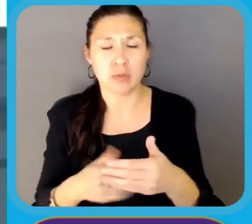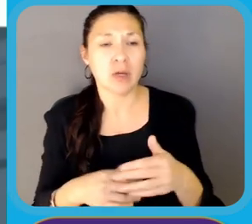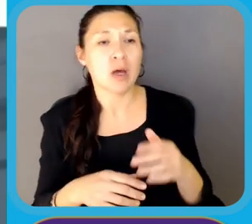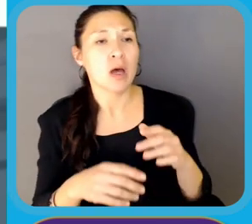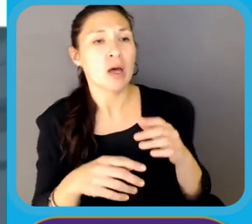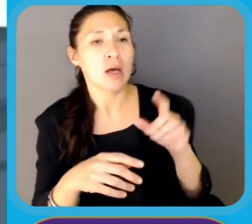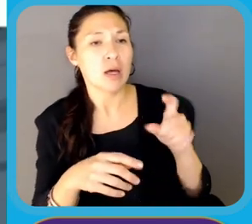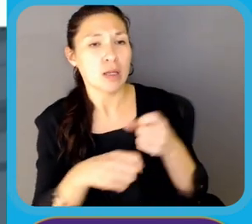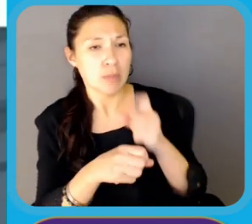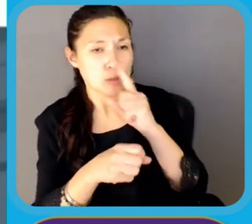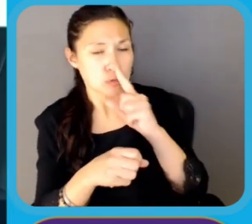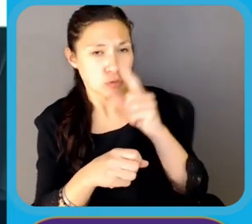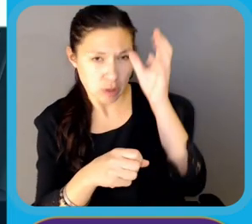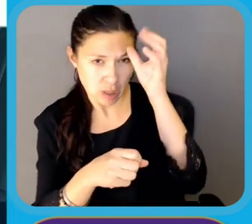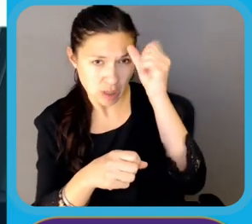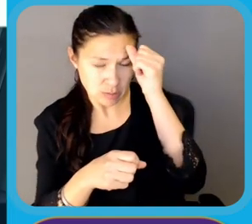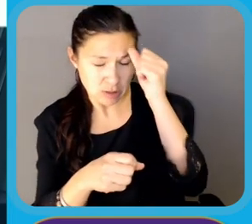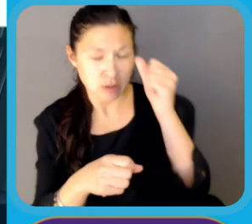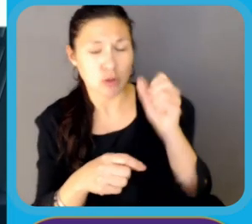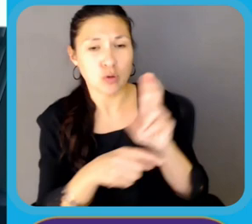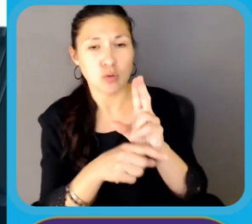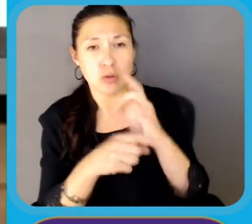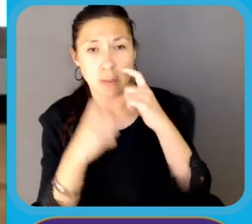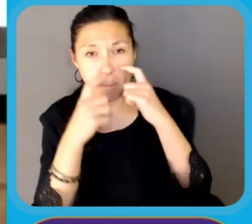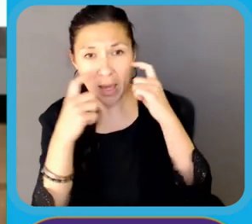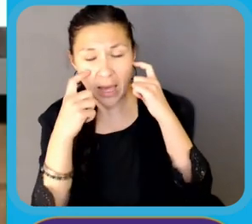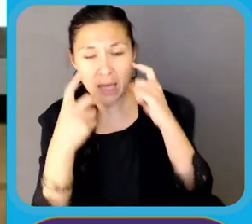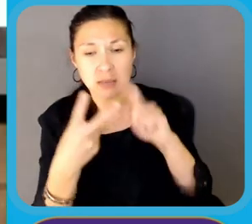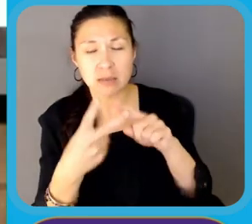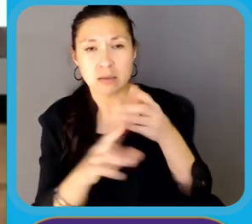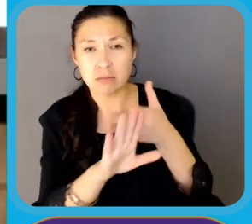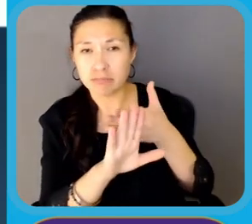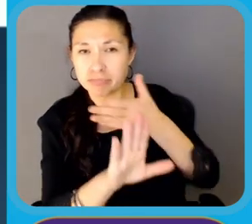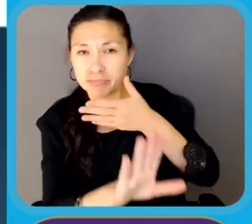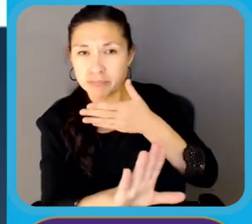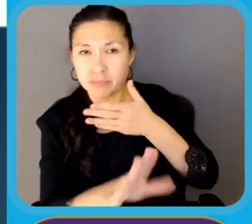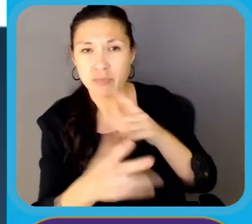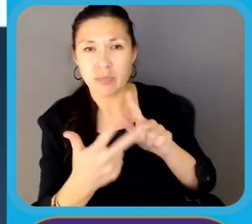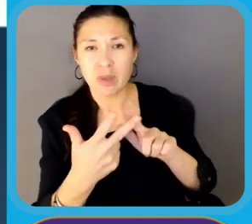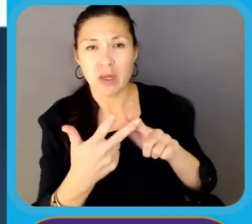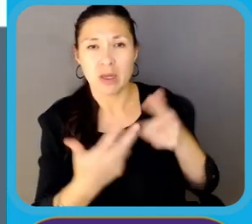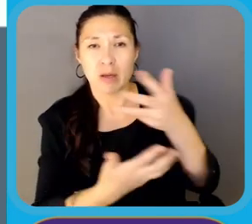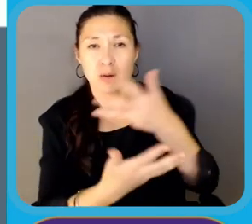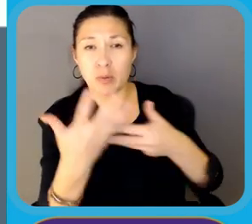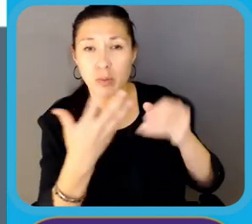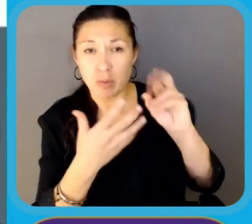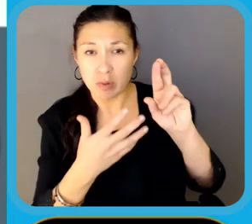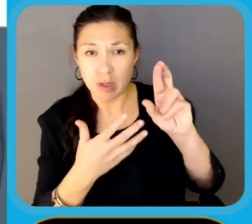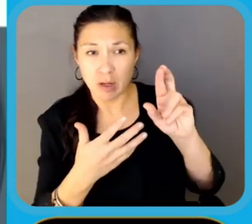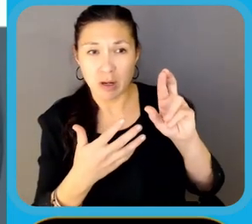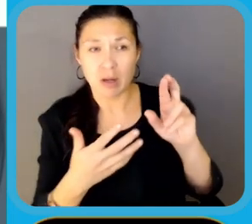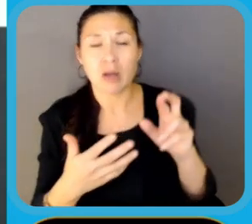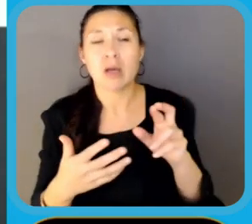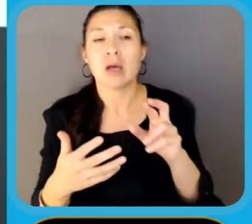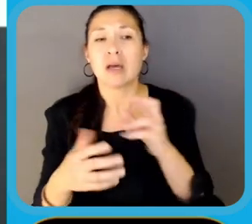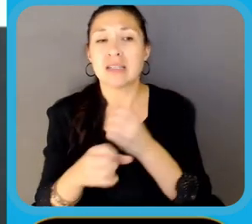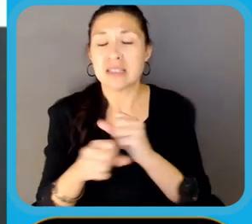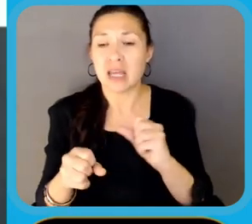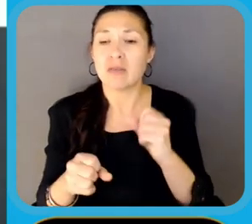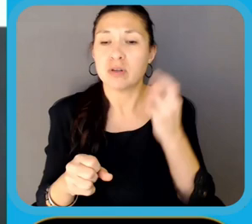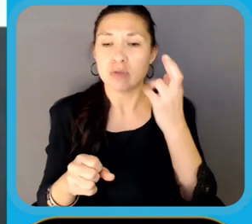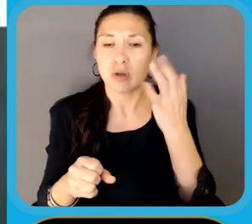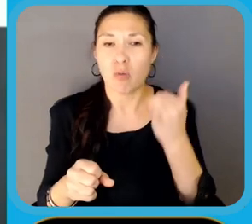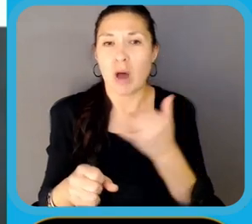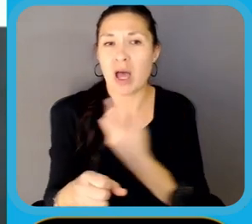like masks, physical distancing, and proper ventilation. Safety is why we're prioritizing vaccinations for educators.